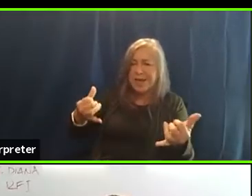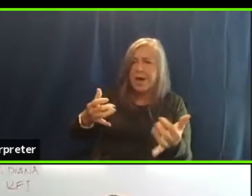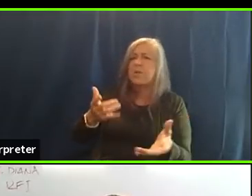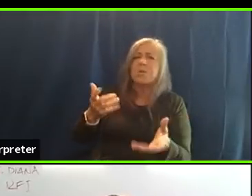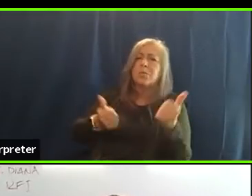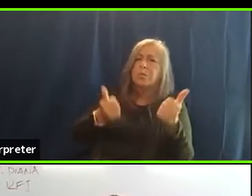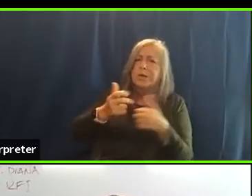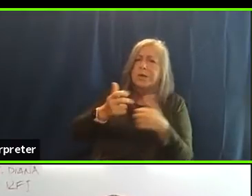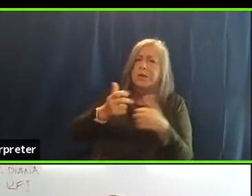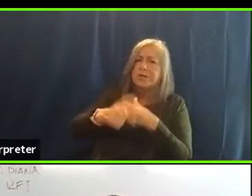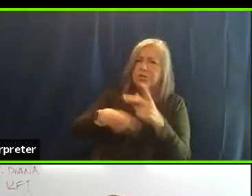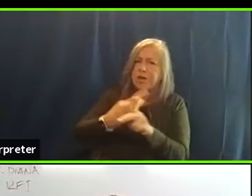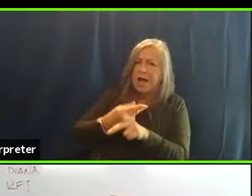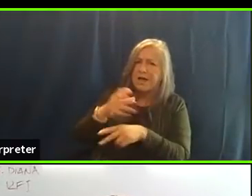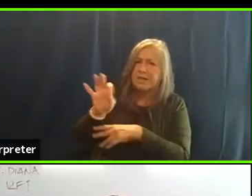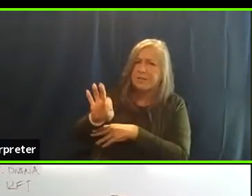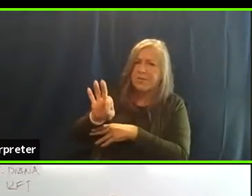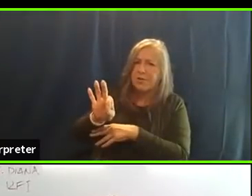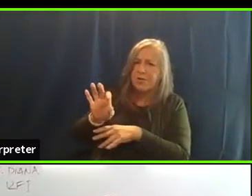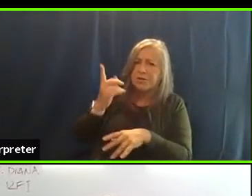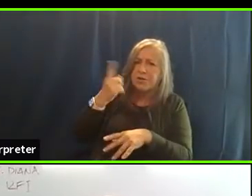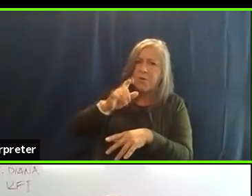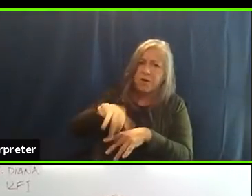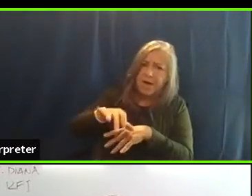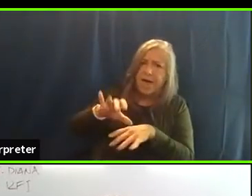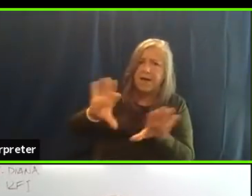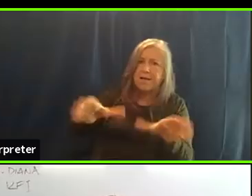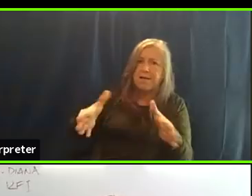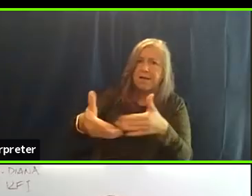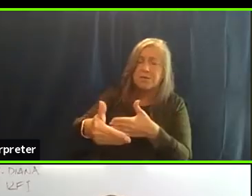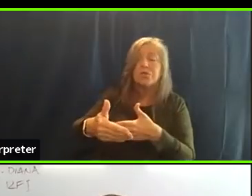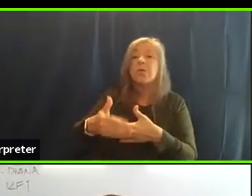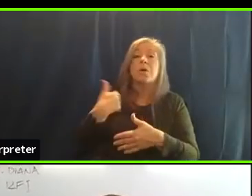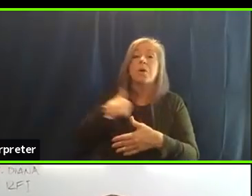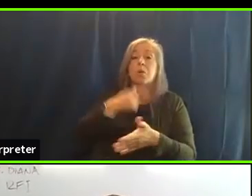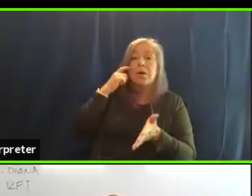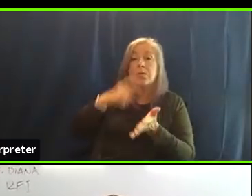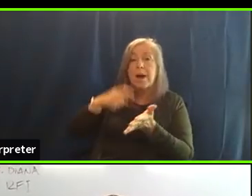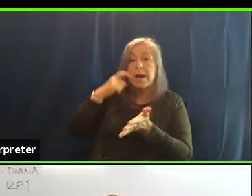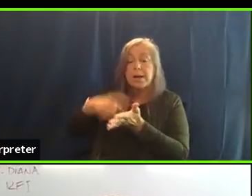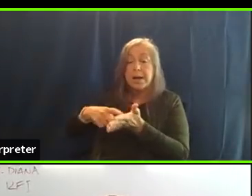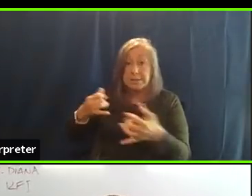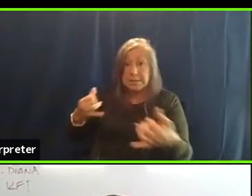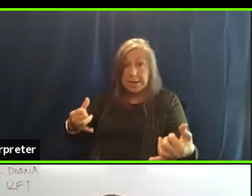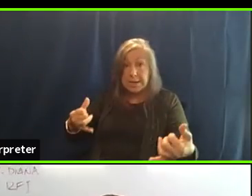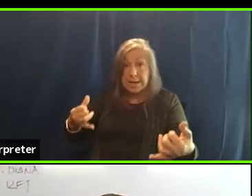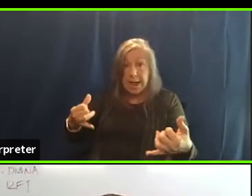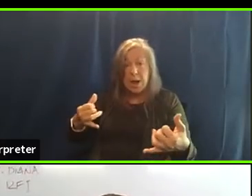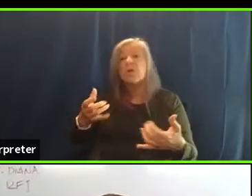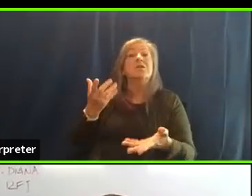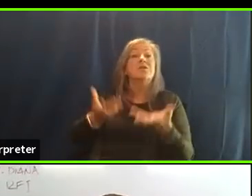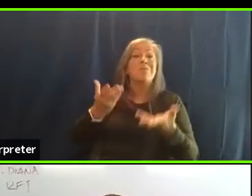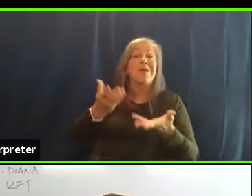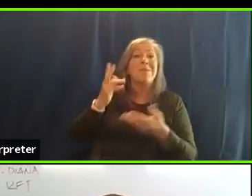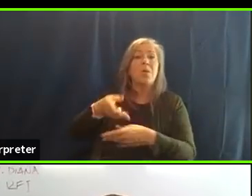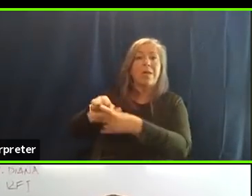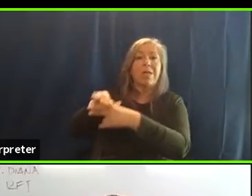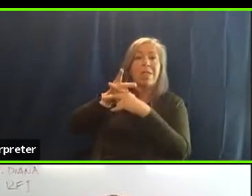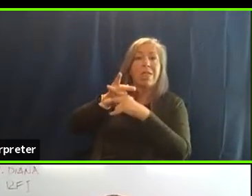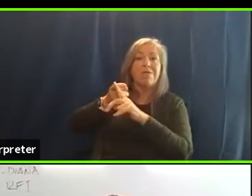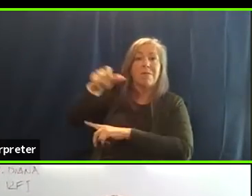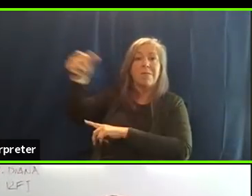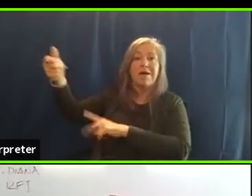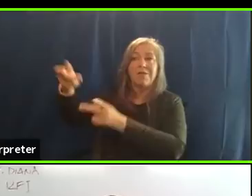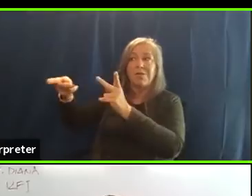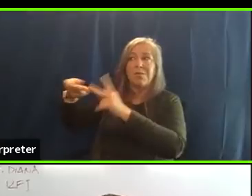pulling furniture from across the district to supplement those rooms that need extra furniture. So Old Jefferson is going to become probably